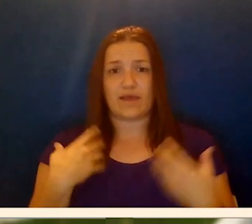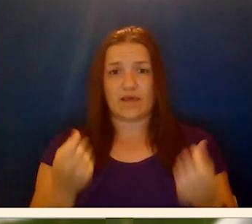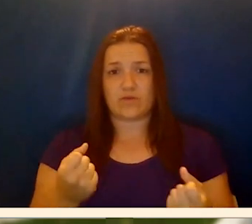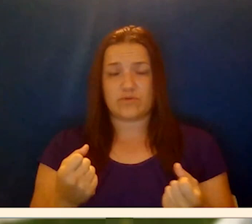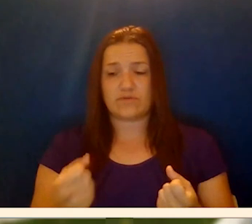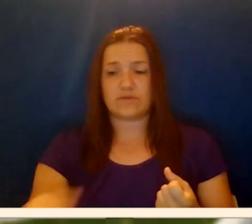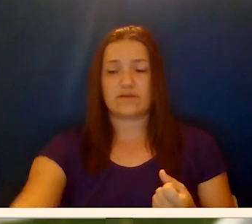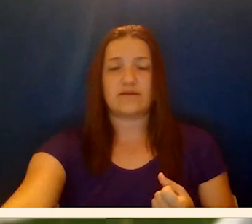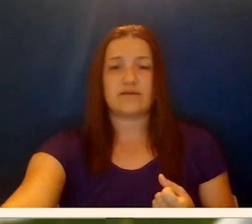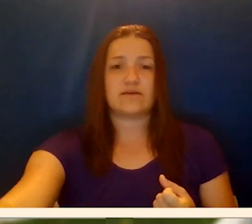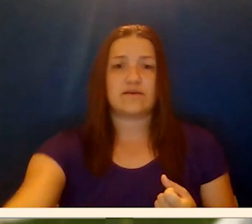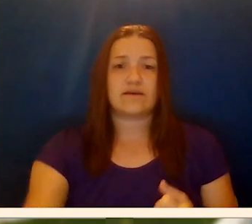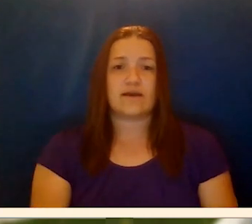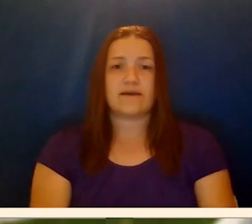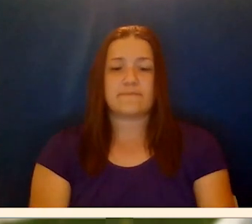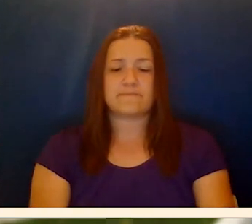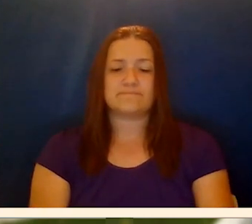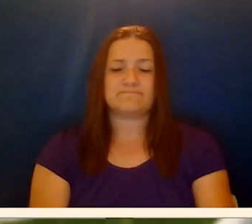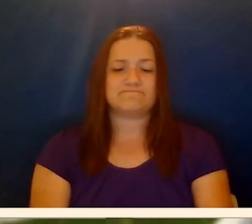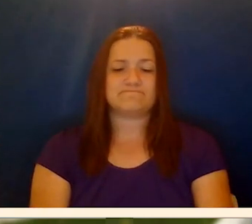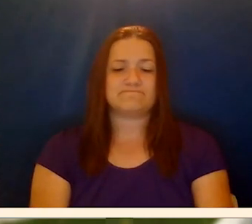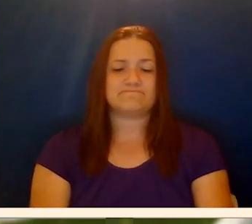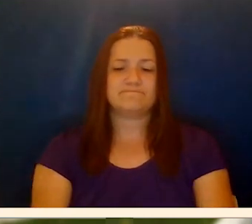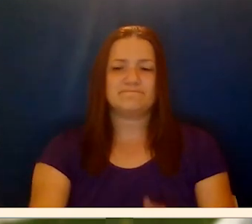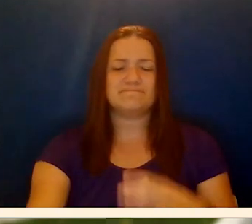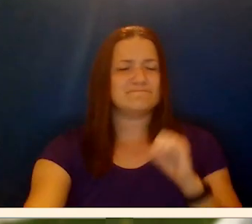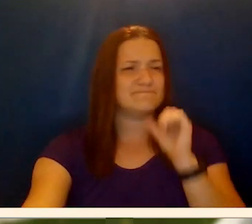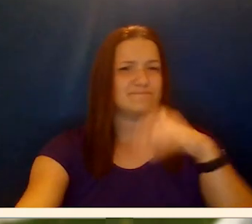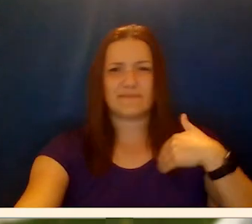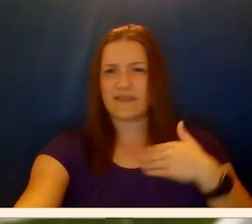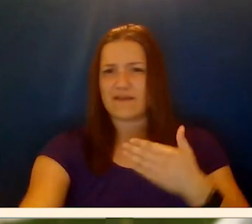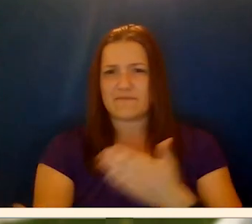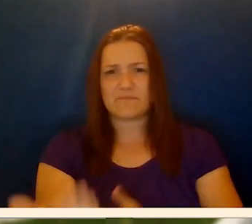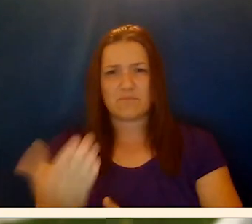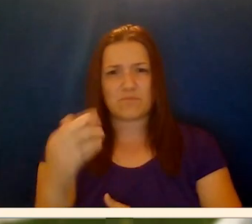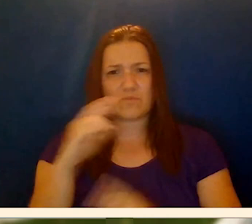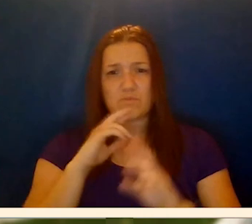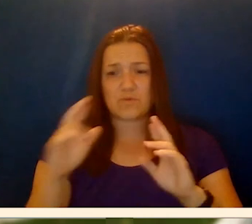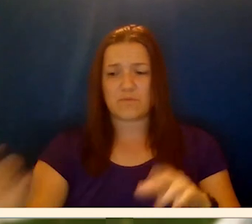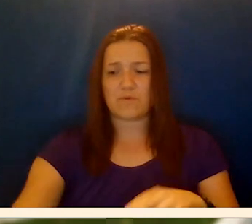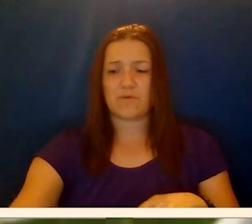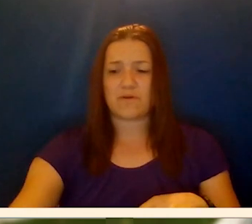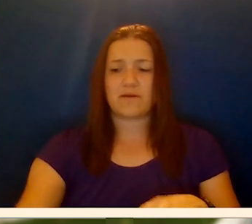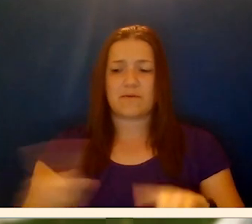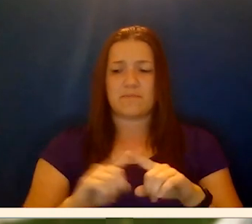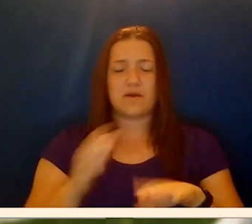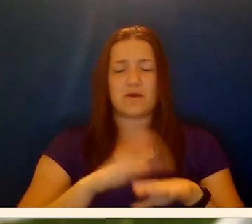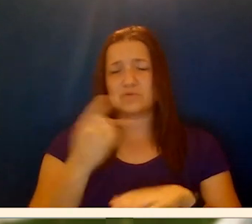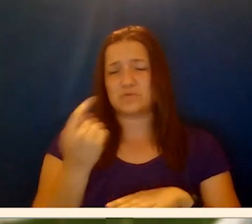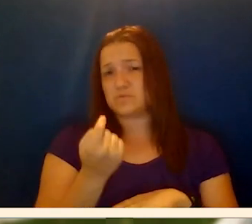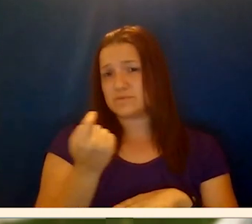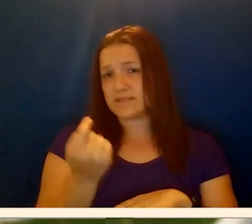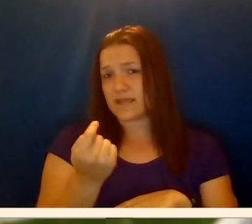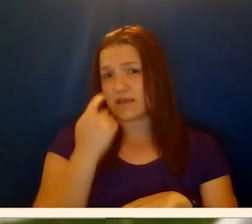Center, I didn't yet have this morning's report, but on